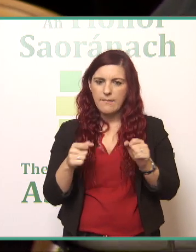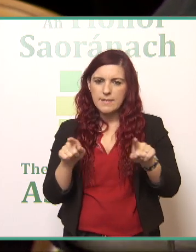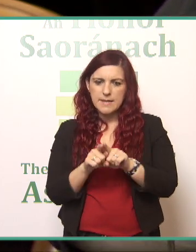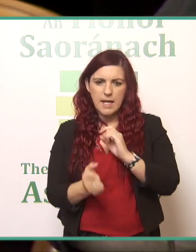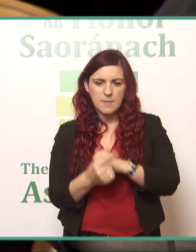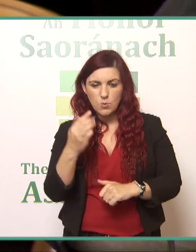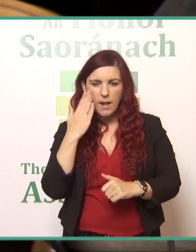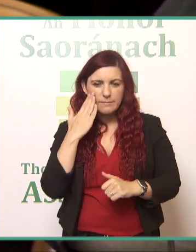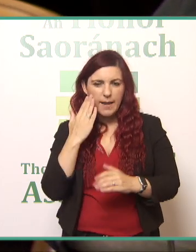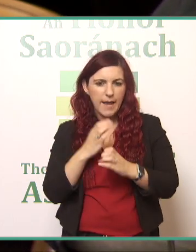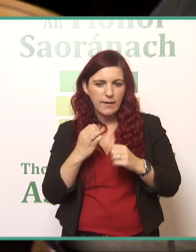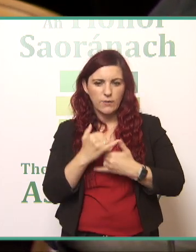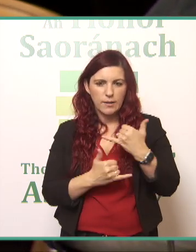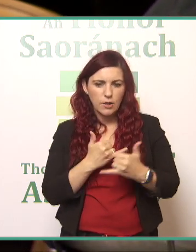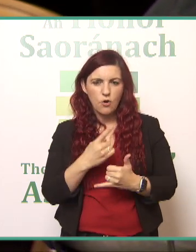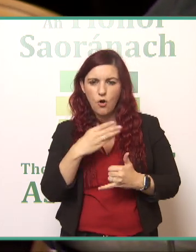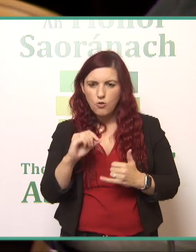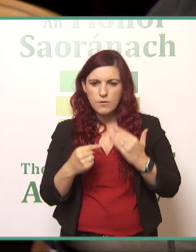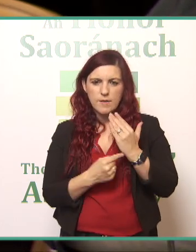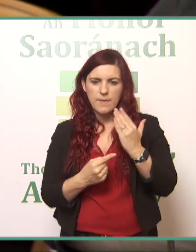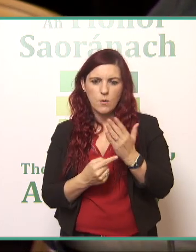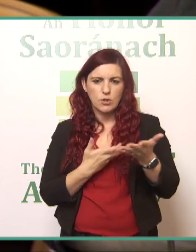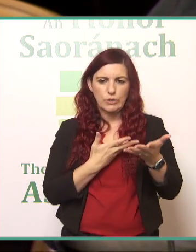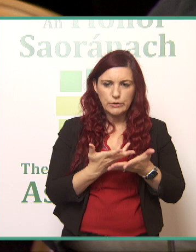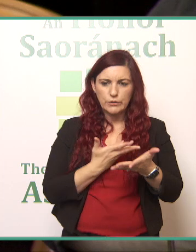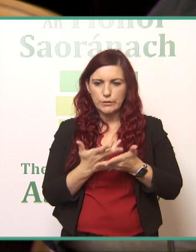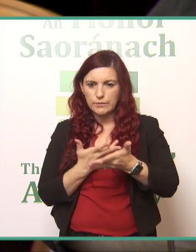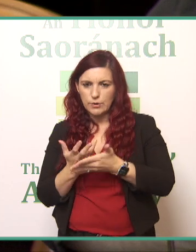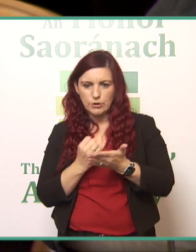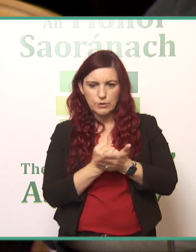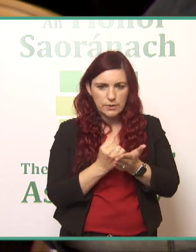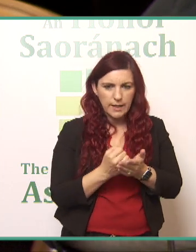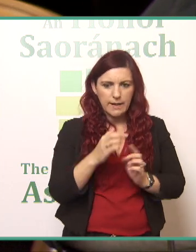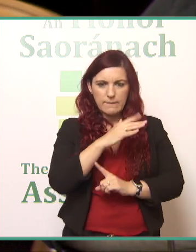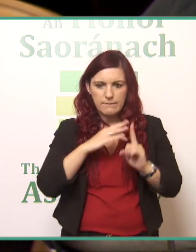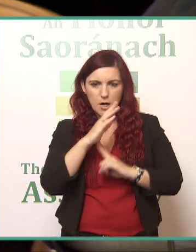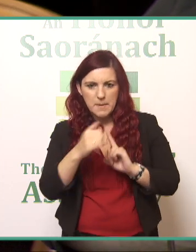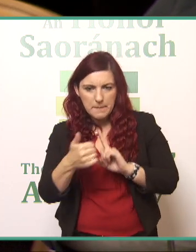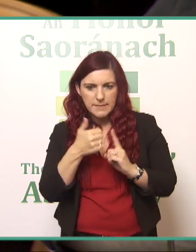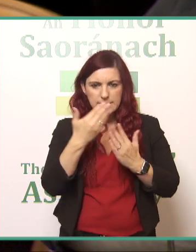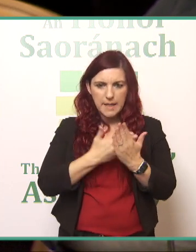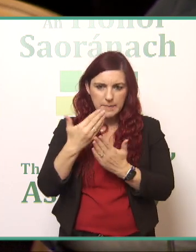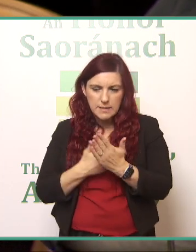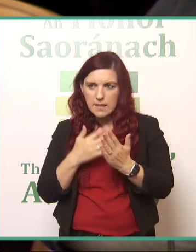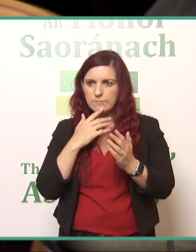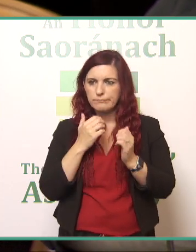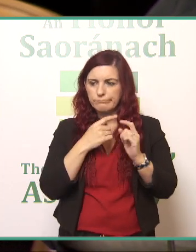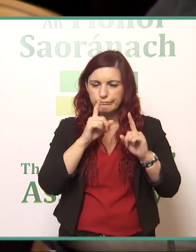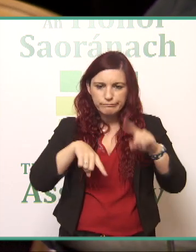every year hundreds and thousands of consultancy studies are done, environmental impact statements and appropriate assessments,